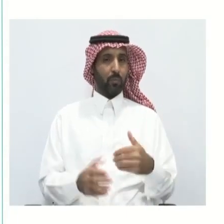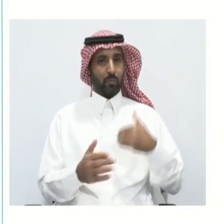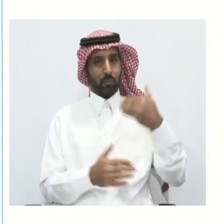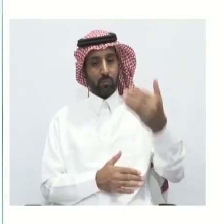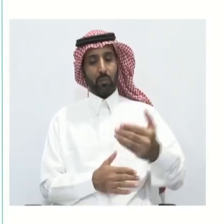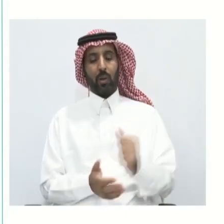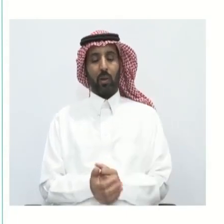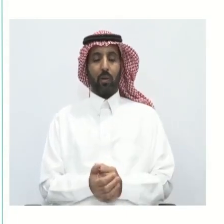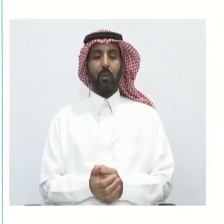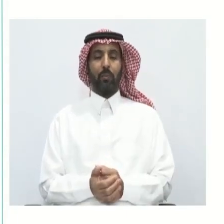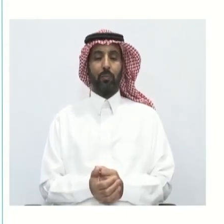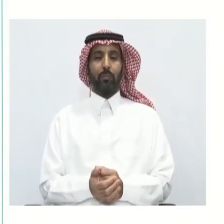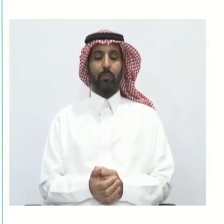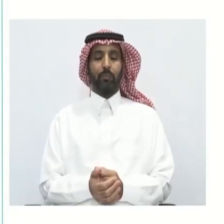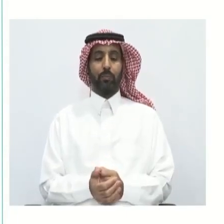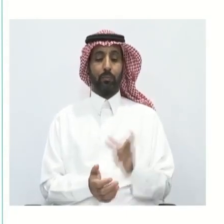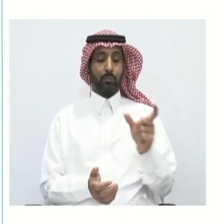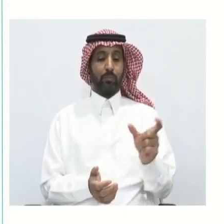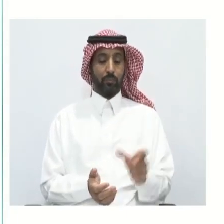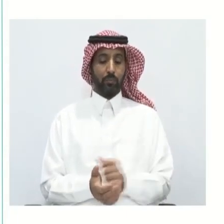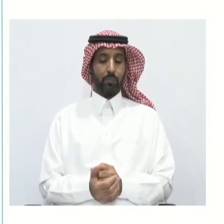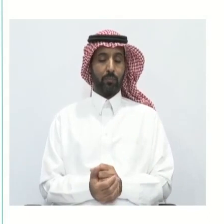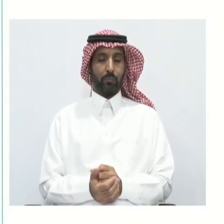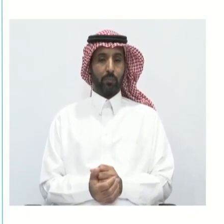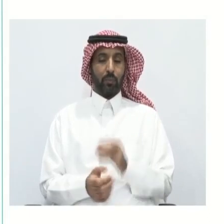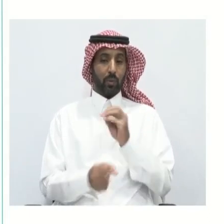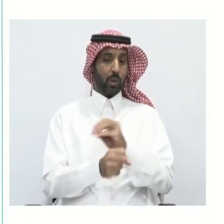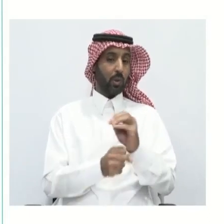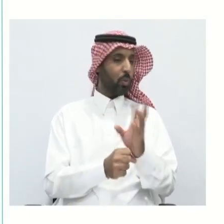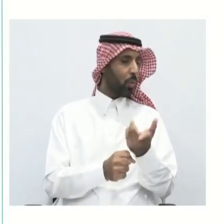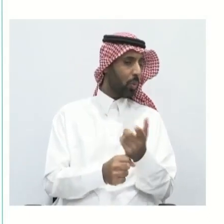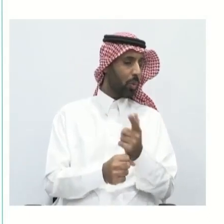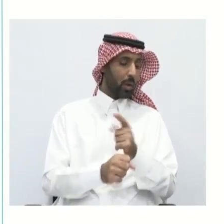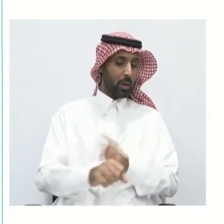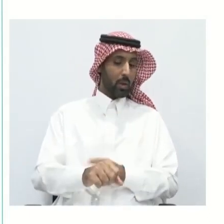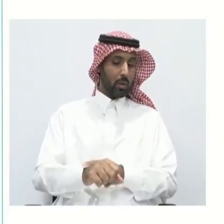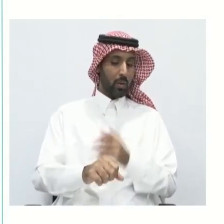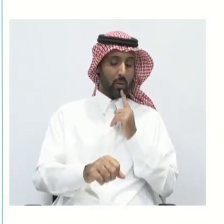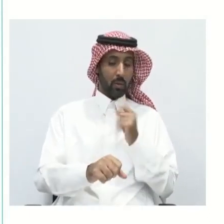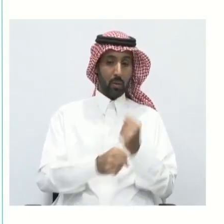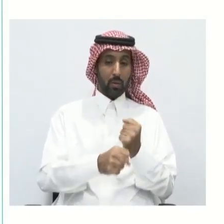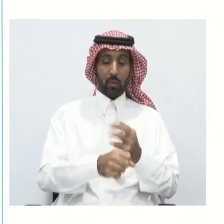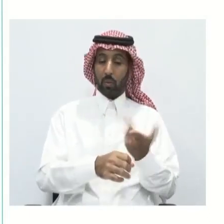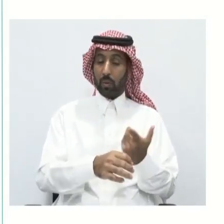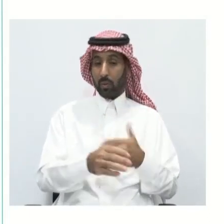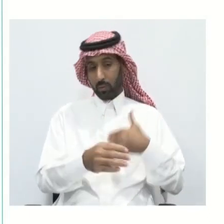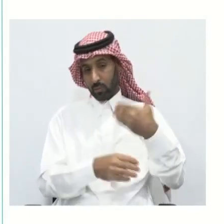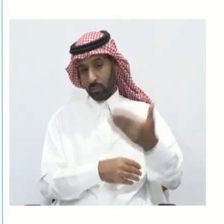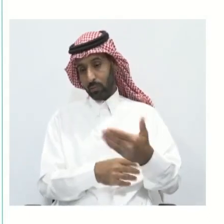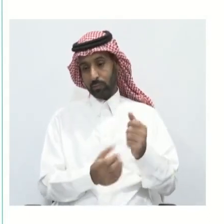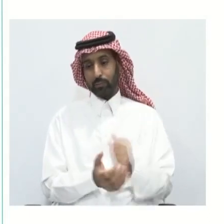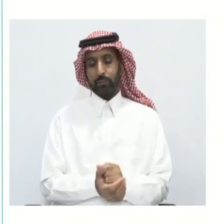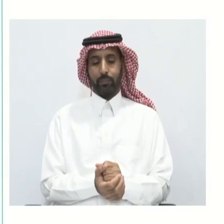I'm leaving tomorrow night. Time expressions are the words in the sentence that tells you the time that the action is happening